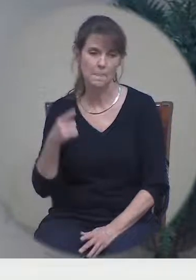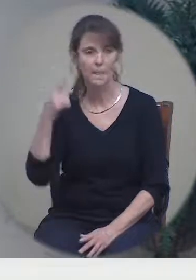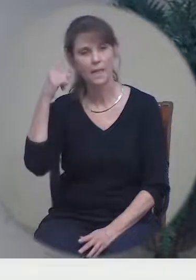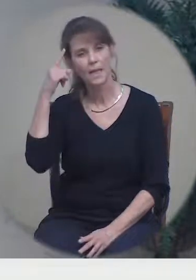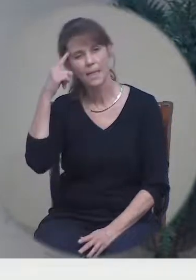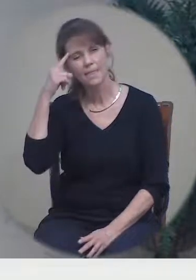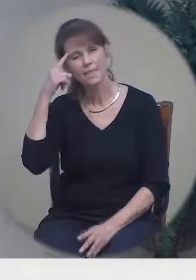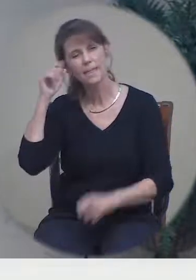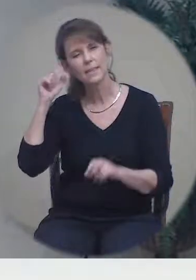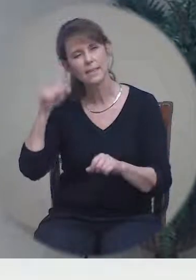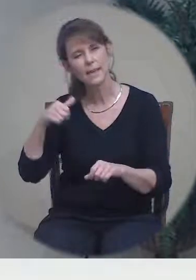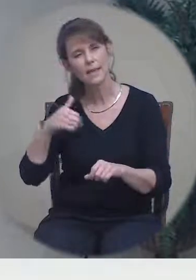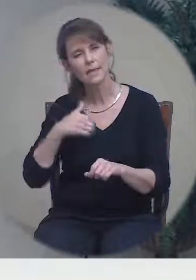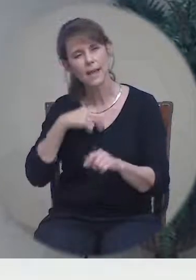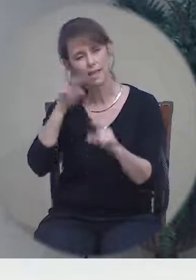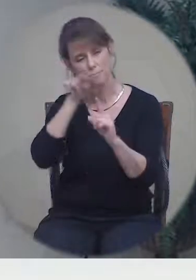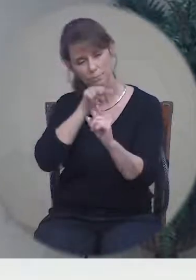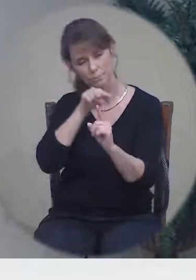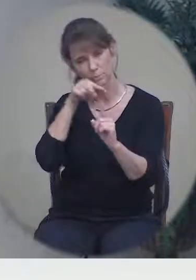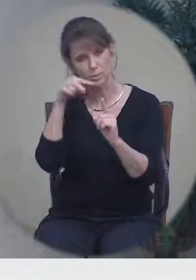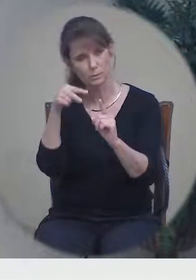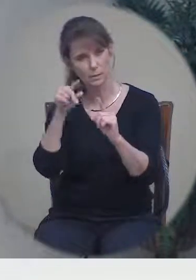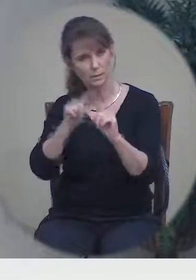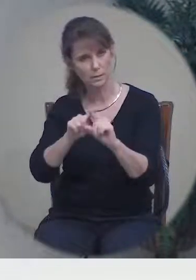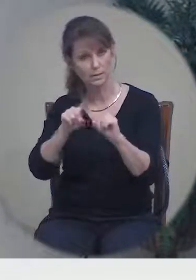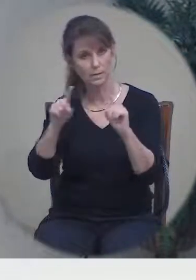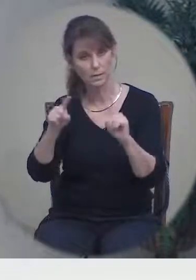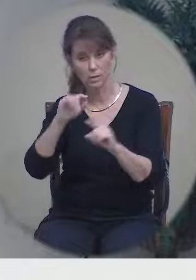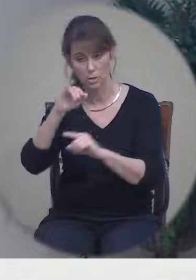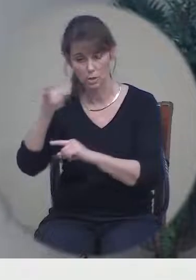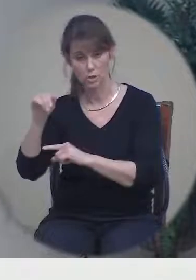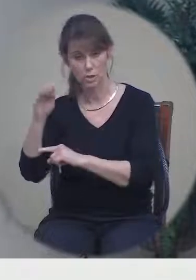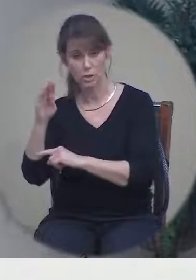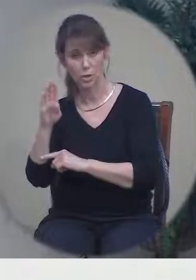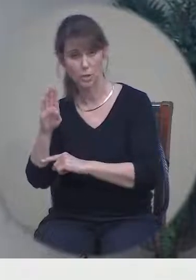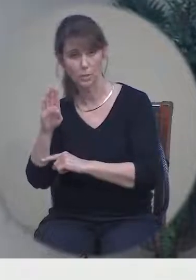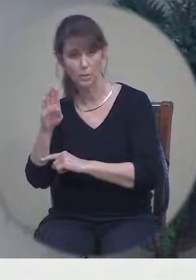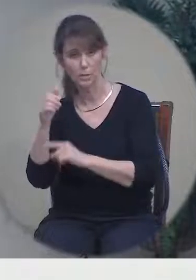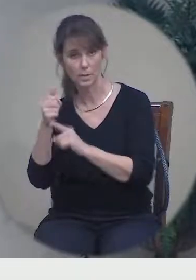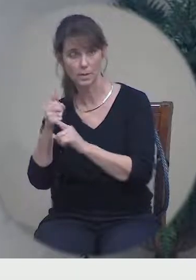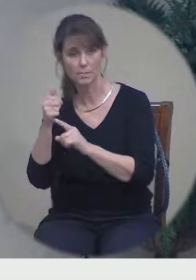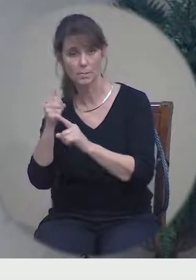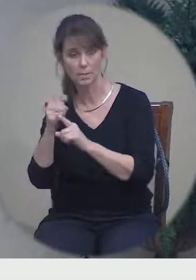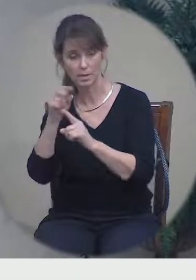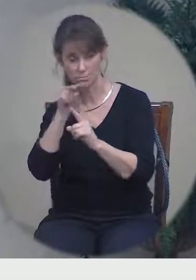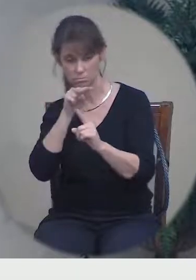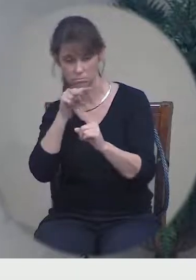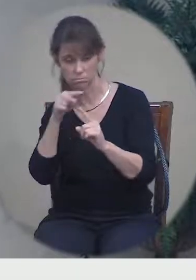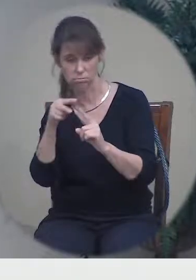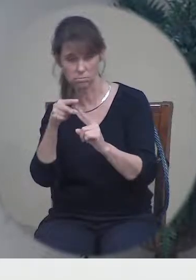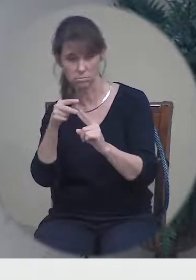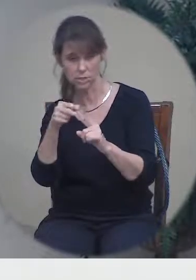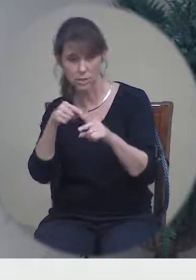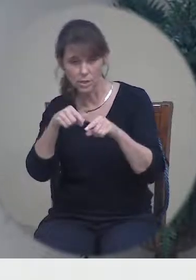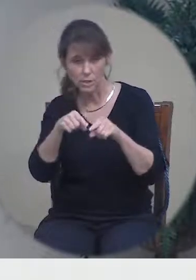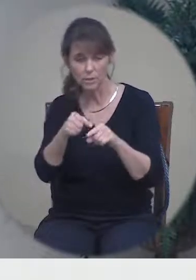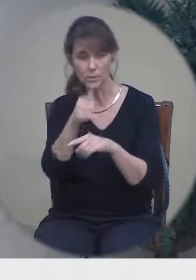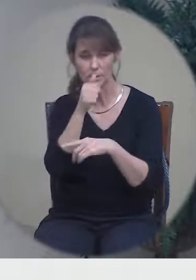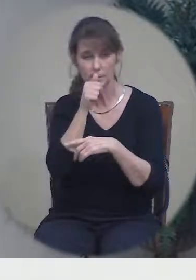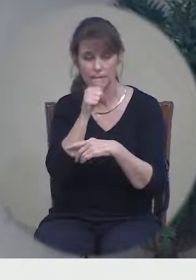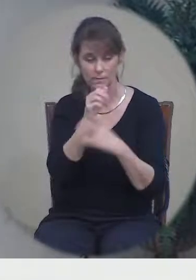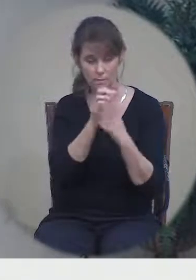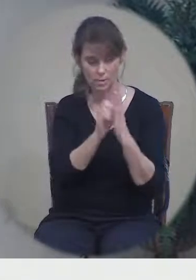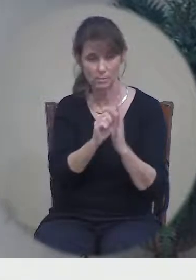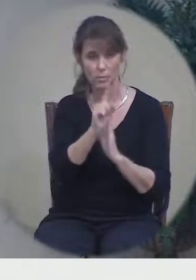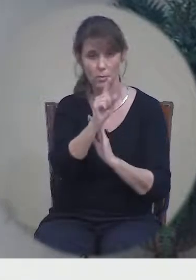have perspective. And even Job, here in the midst of that, you alluded to it, even in the midst of his suffering, at least chapters 1 and